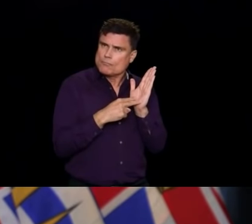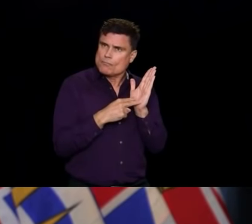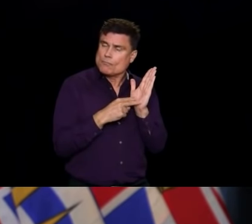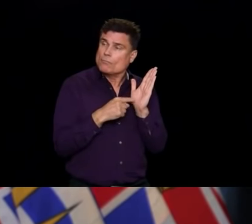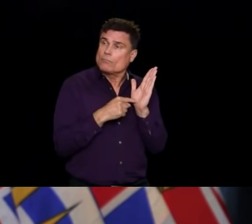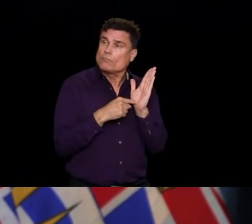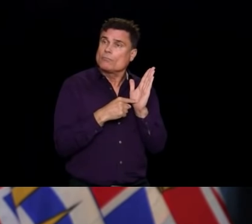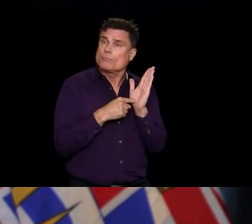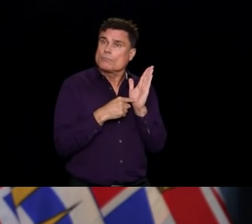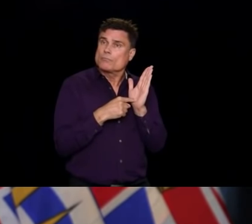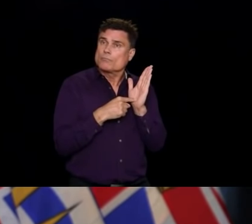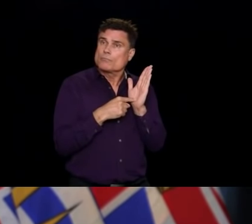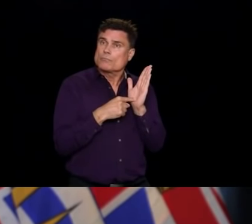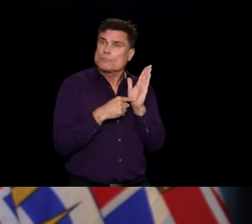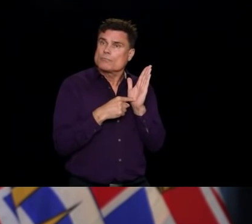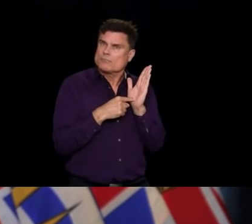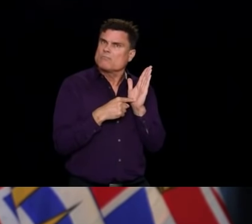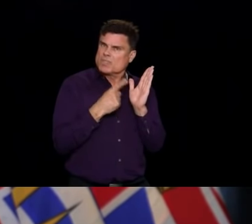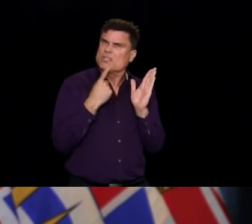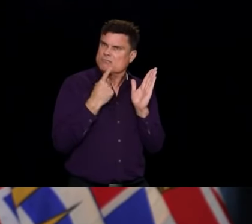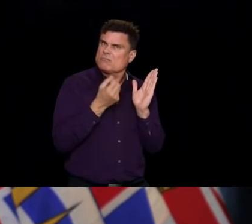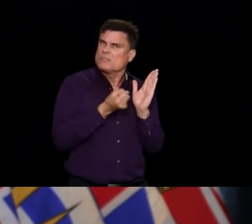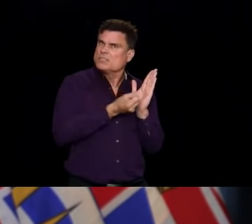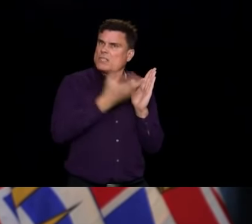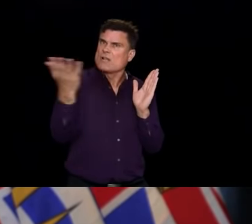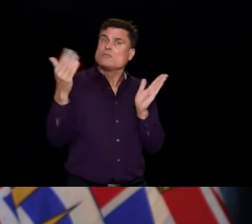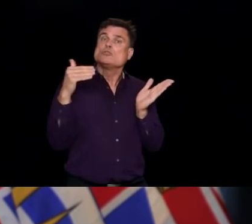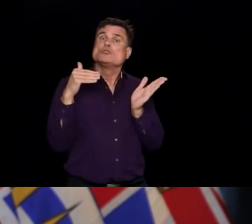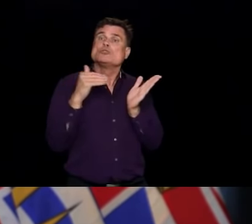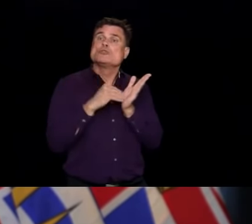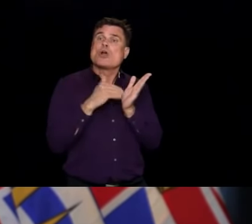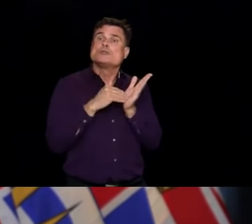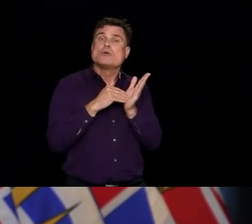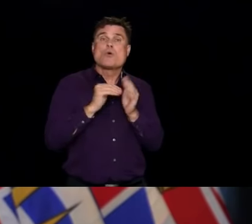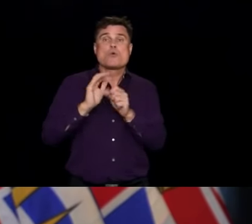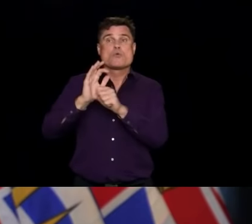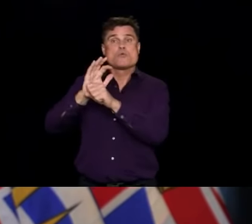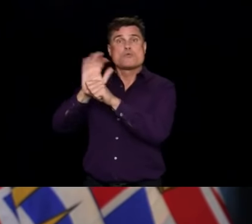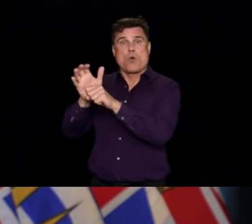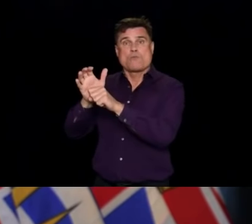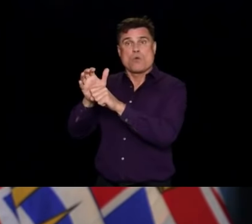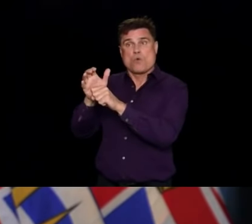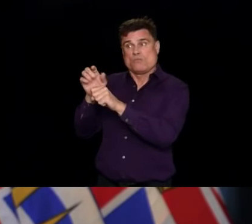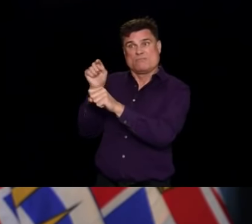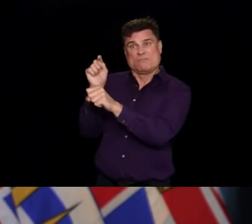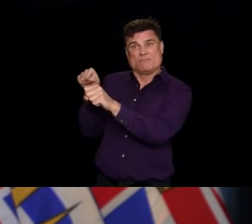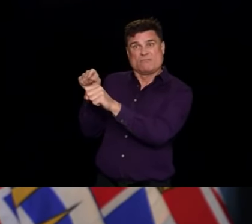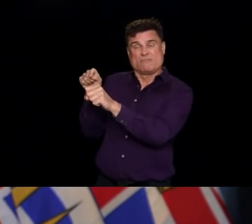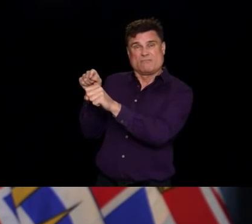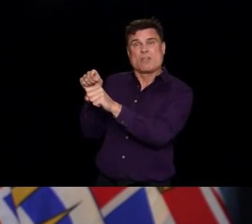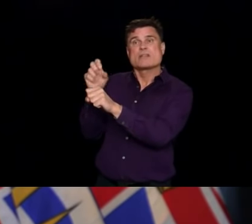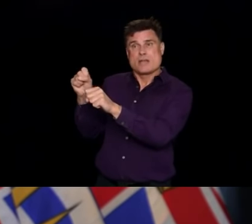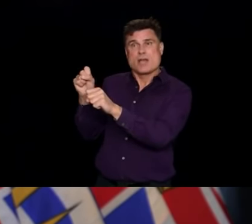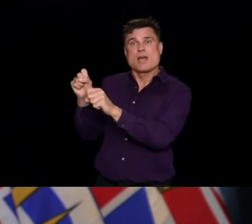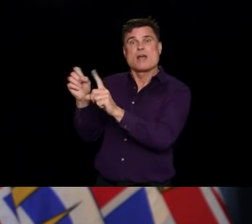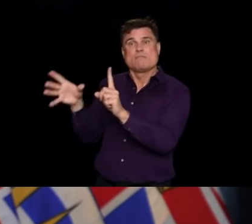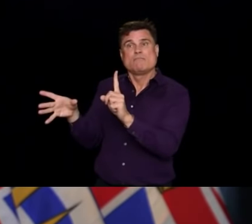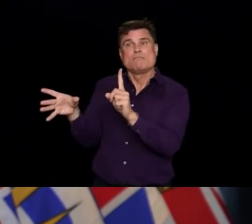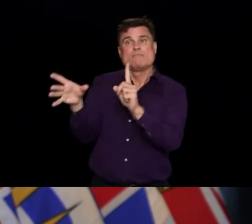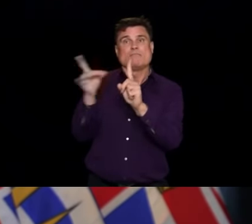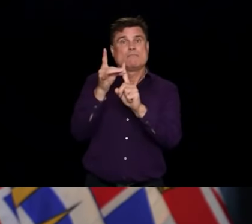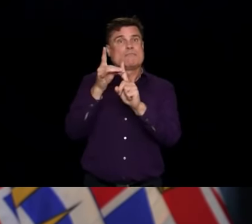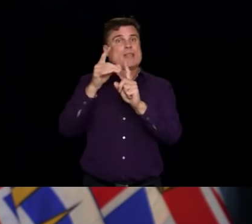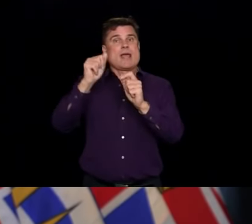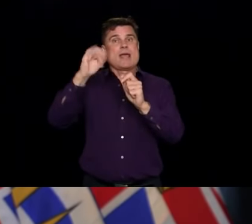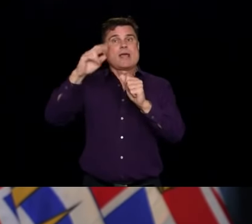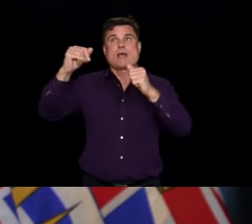are several scientists who talk about airborne transmission of the virus. And I was wondering if you could explain what that means